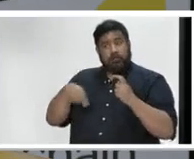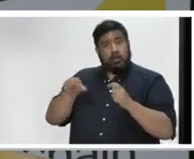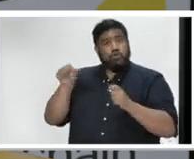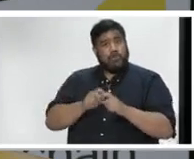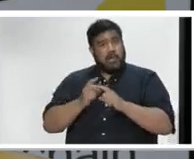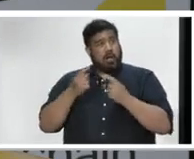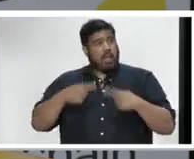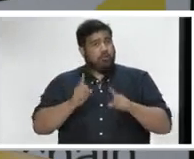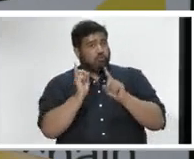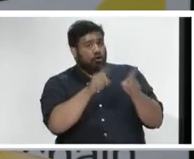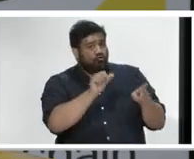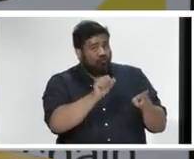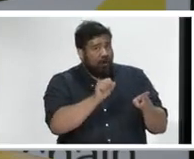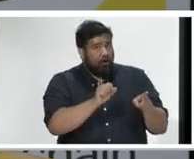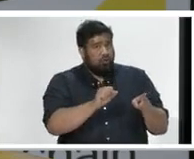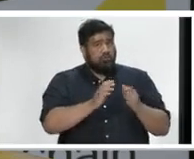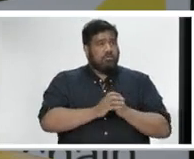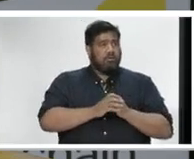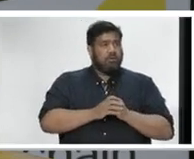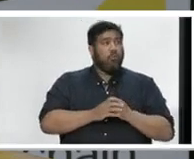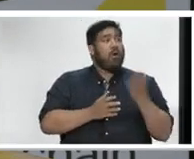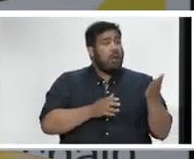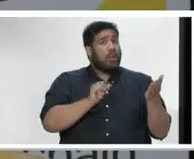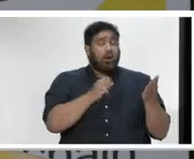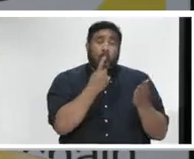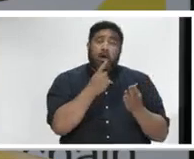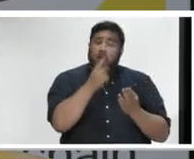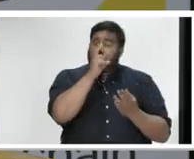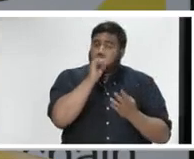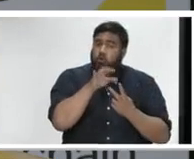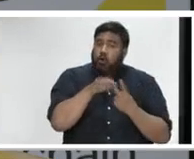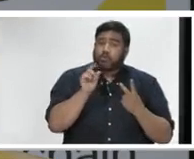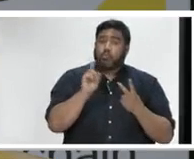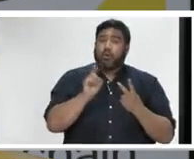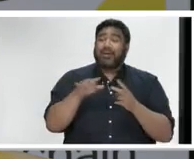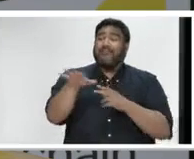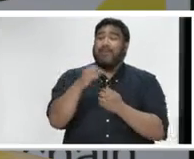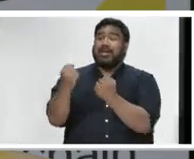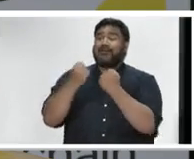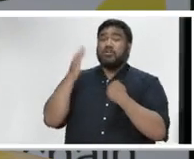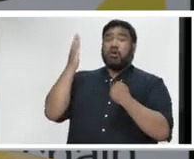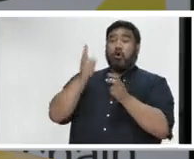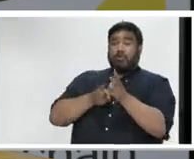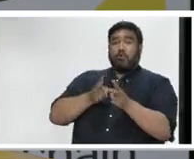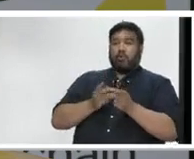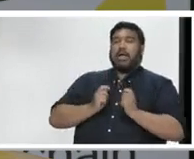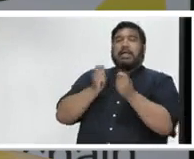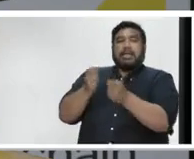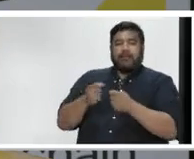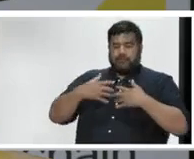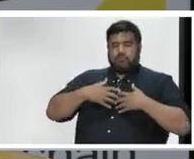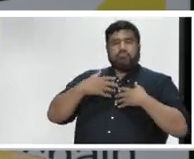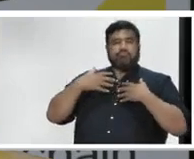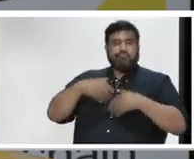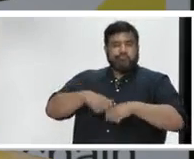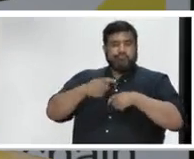Yes, so the work is cracking along, and that is one option, is to make PPE available for family members in that situation. Okay, we'll come to that here. Thank